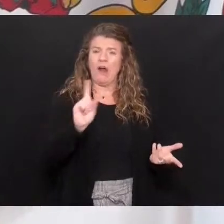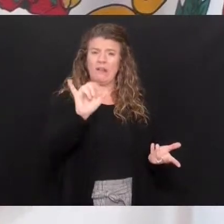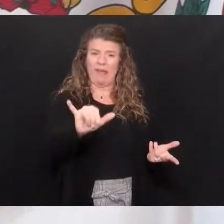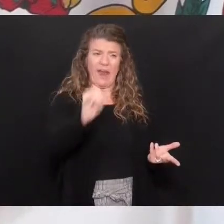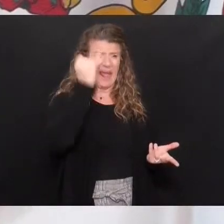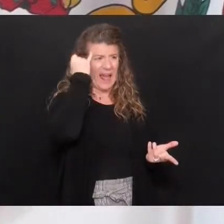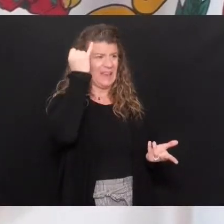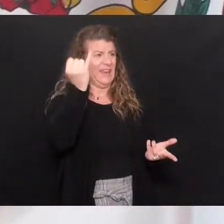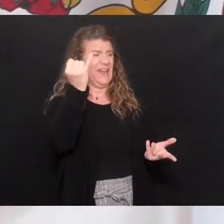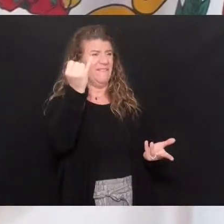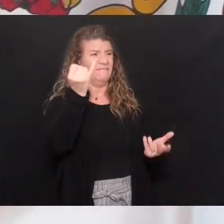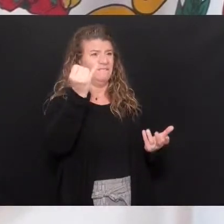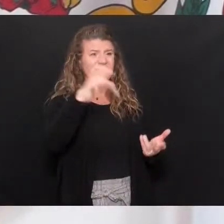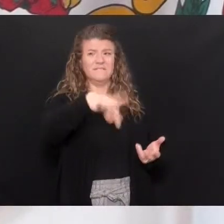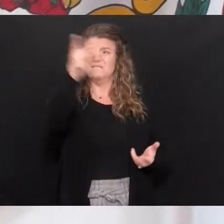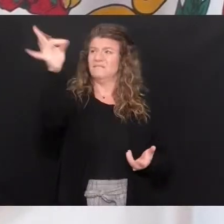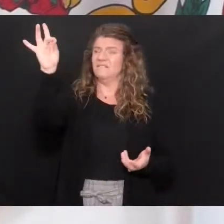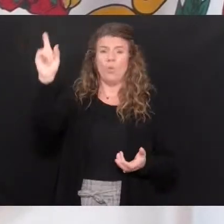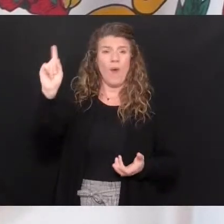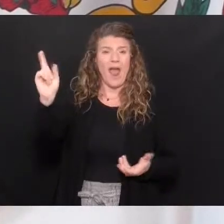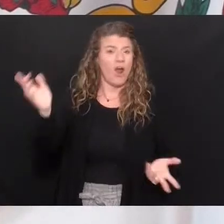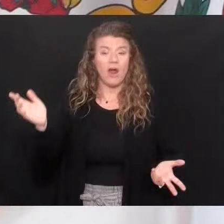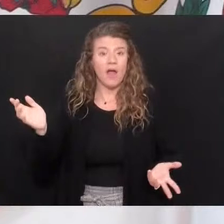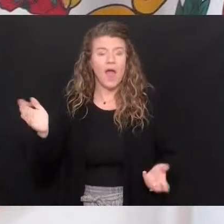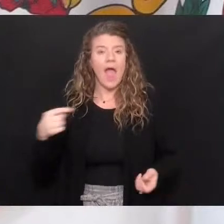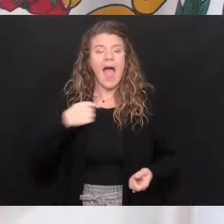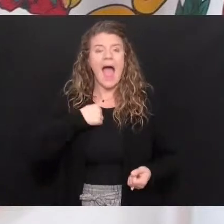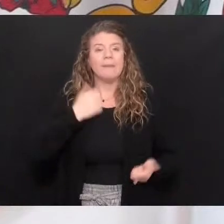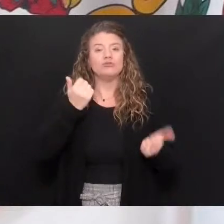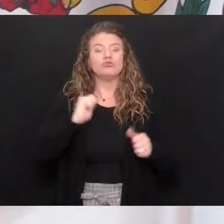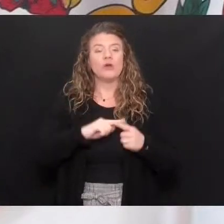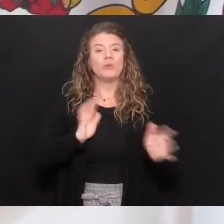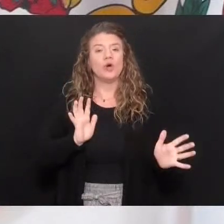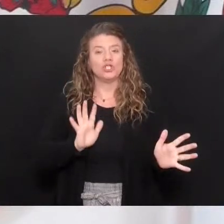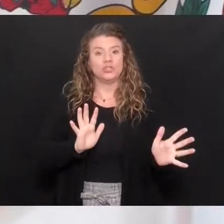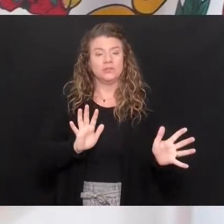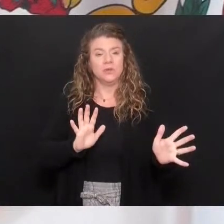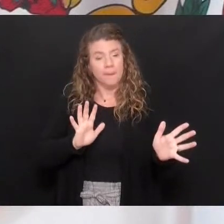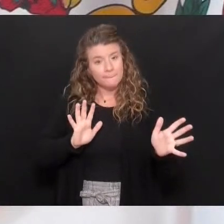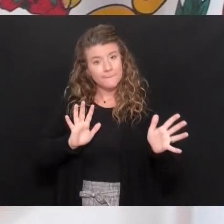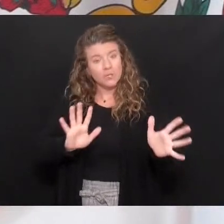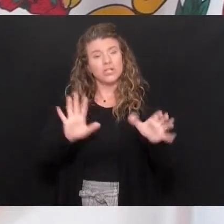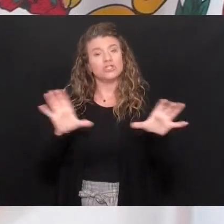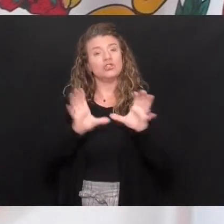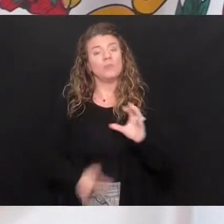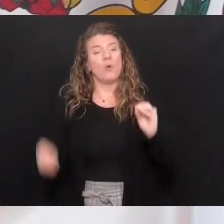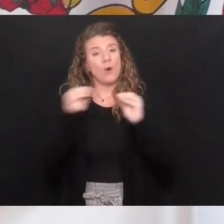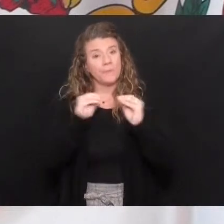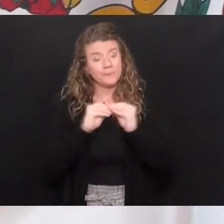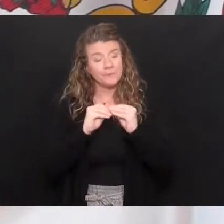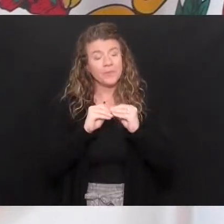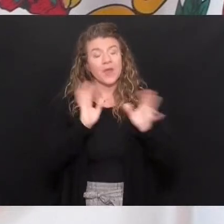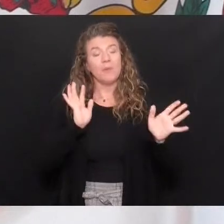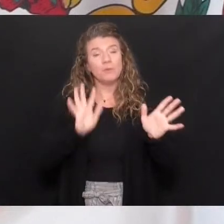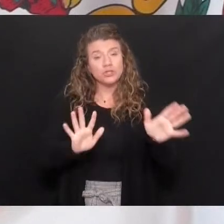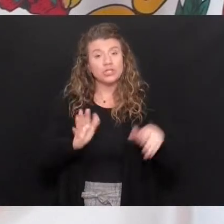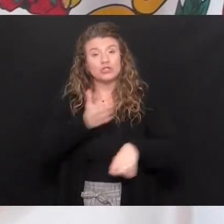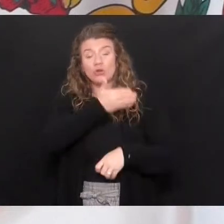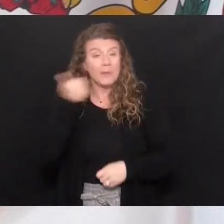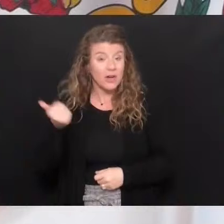from? All I'm trying to do is push us to do more, push us to do